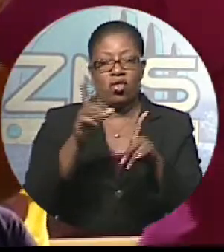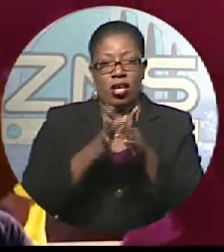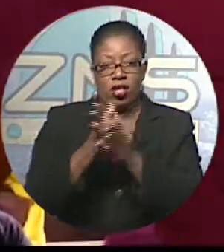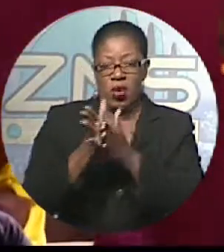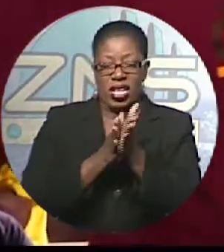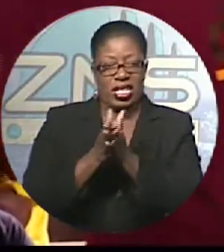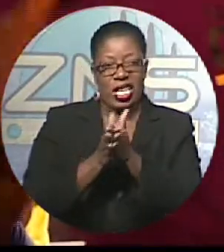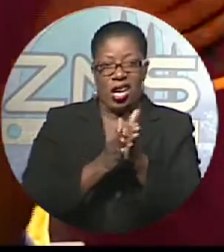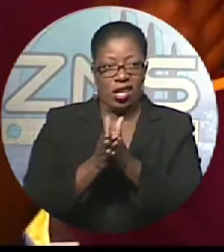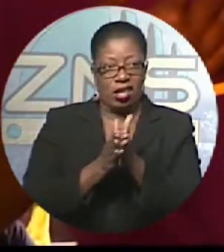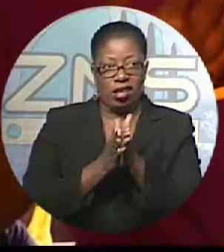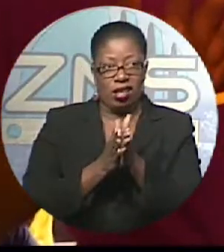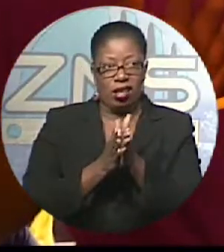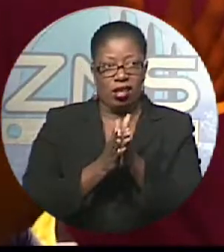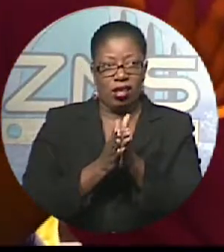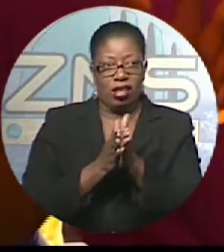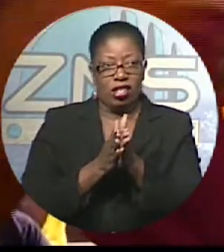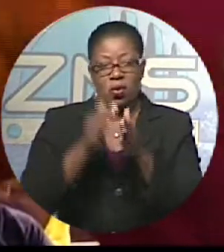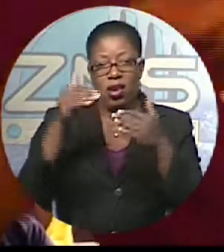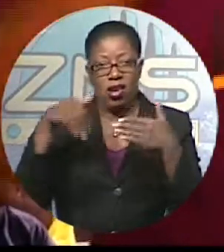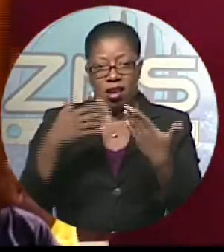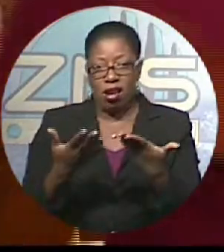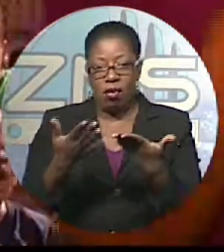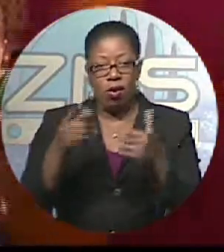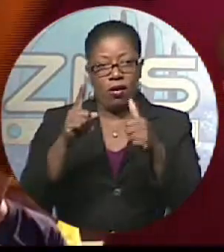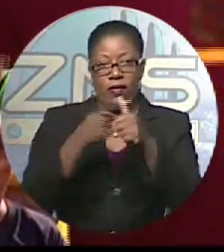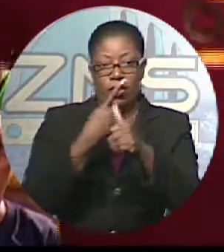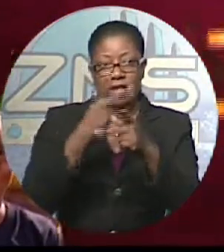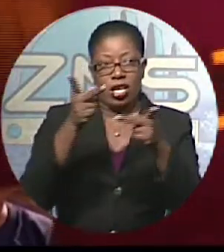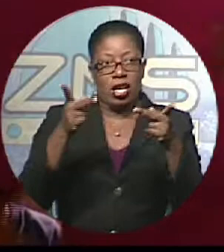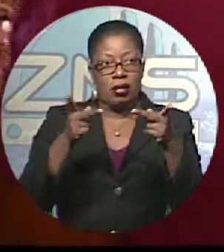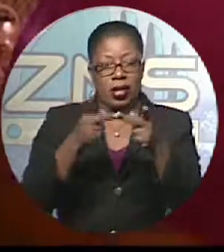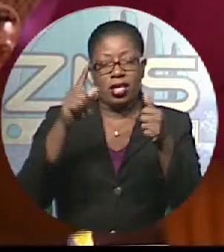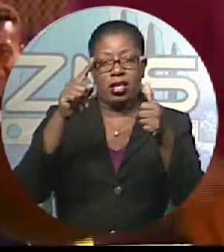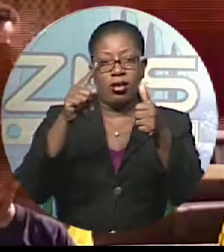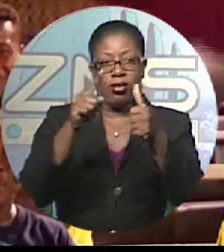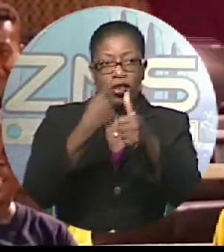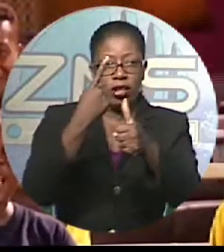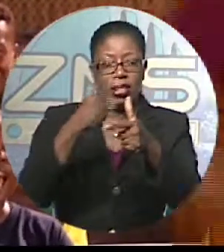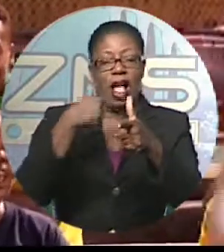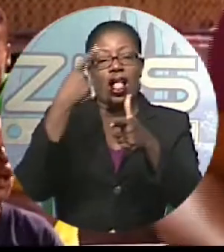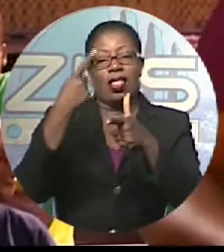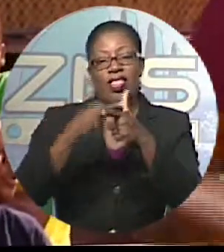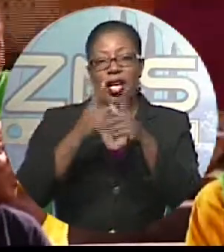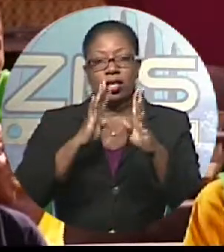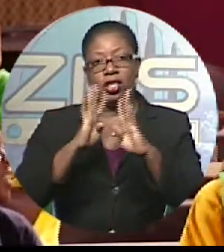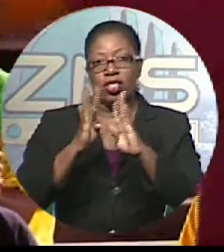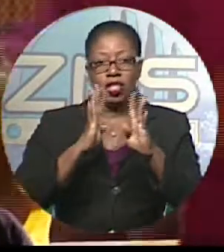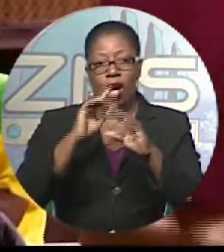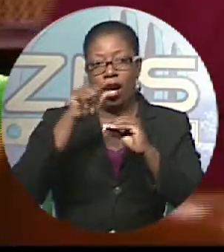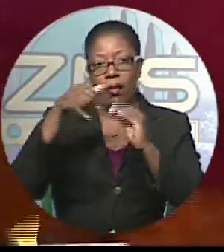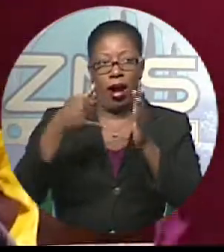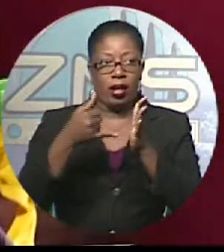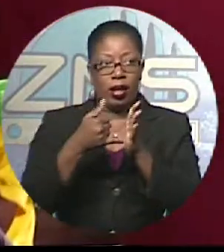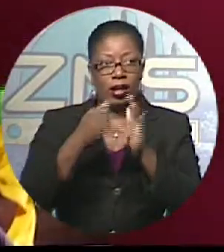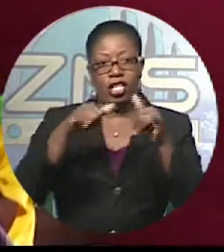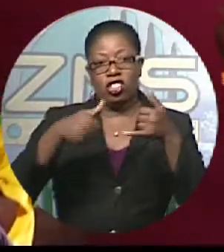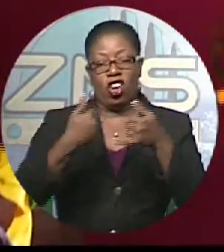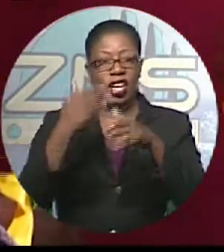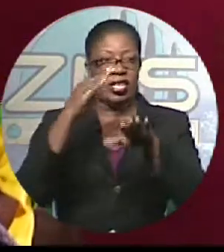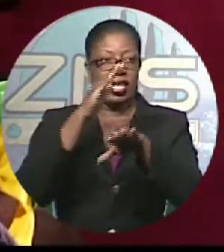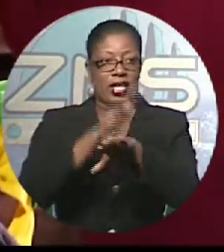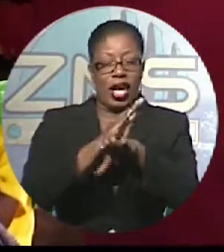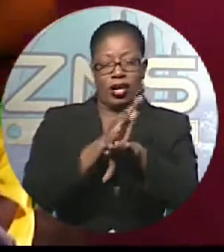second for this competition. We were in the first place, catch up overall. Then talk about it. Enjoy it tonight.